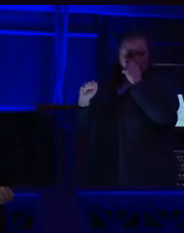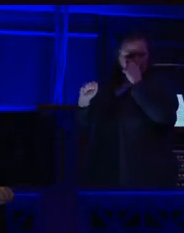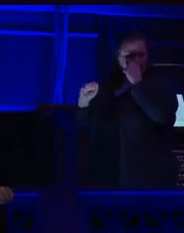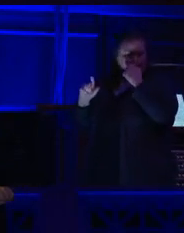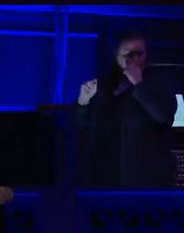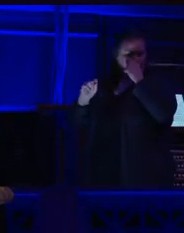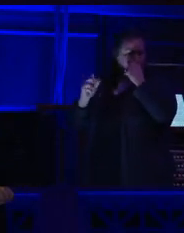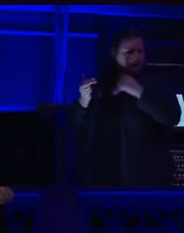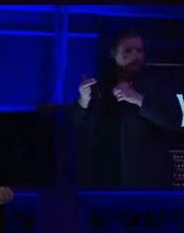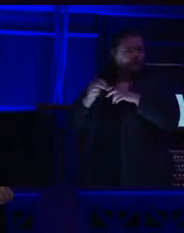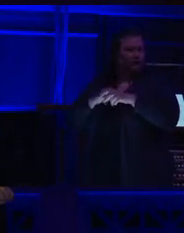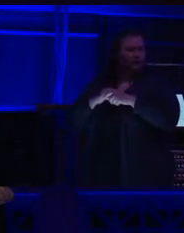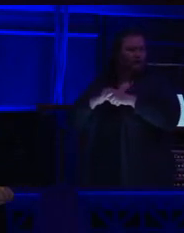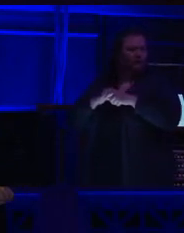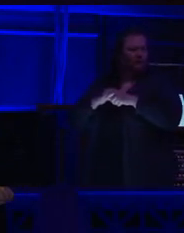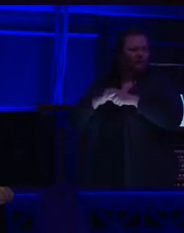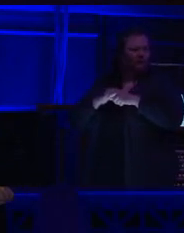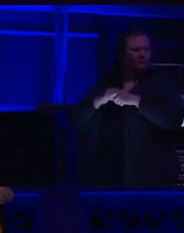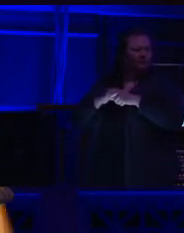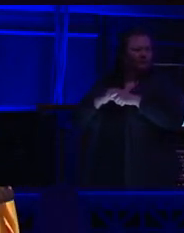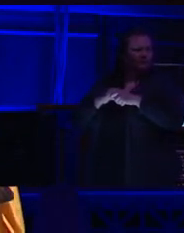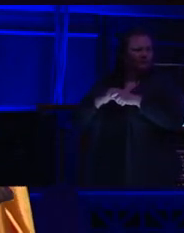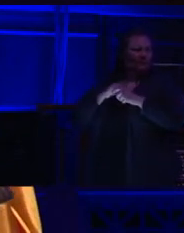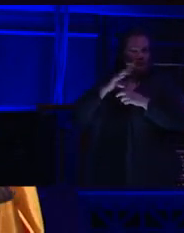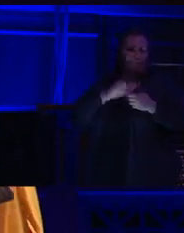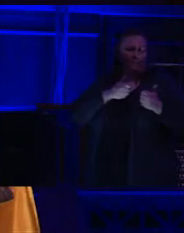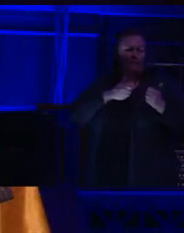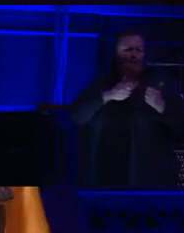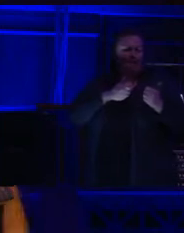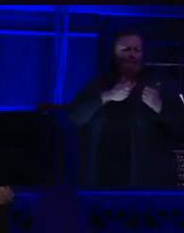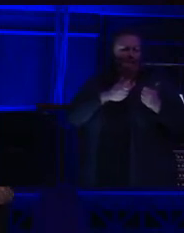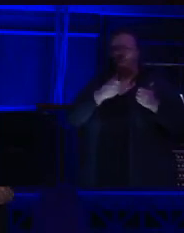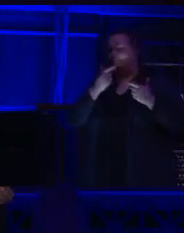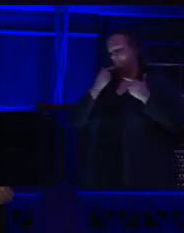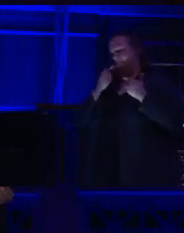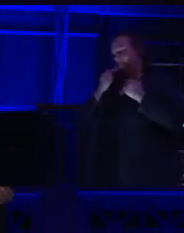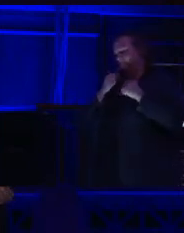2015, and I heard Yo-Yo Ma gave him two thumbs up.